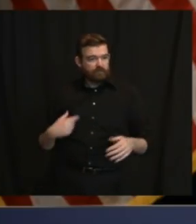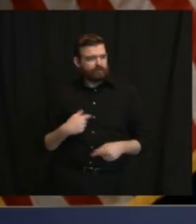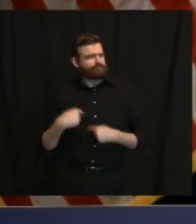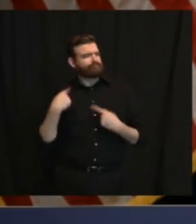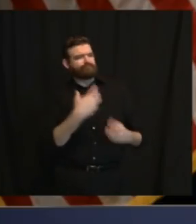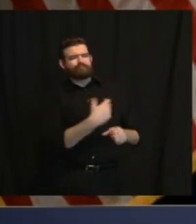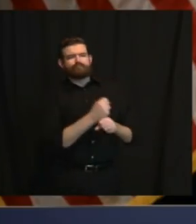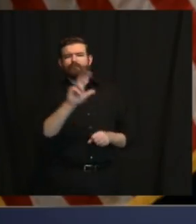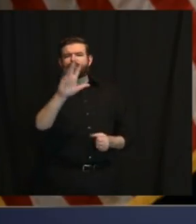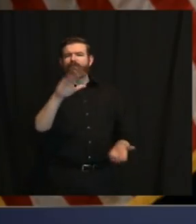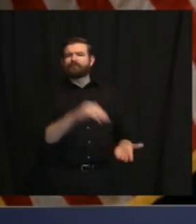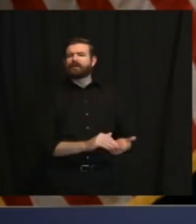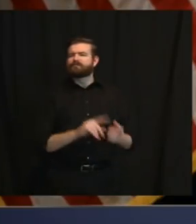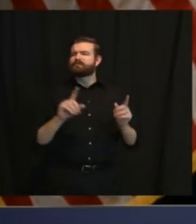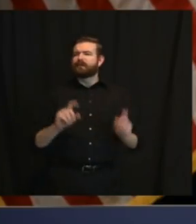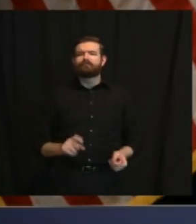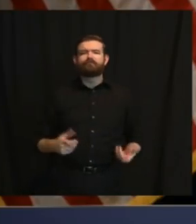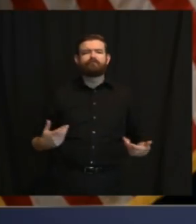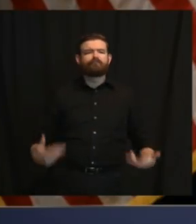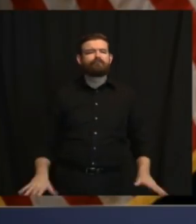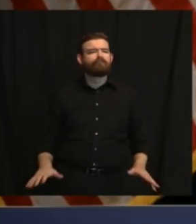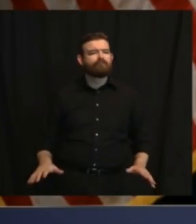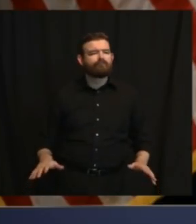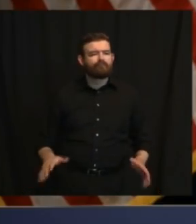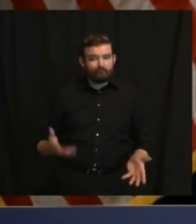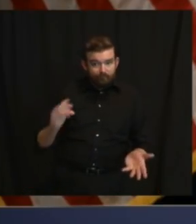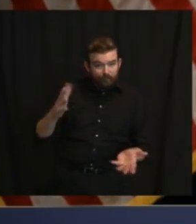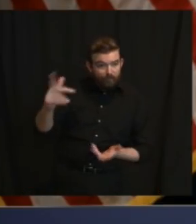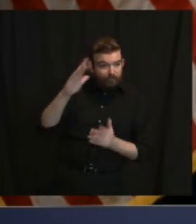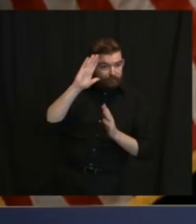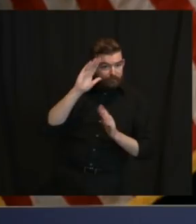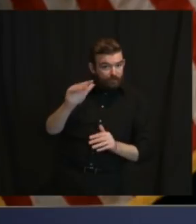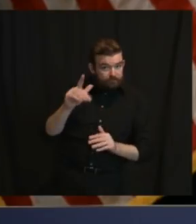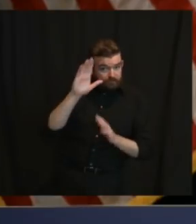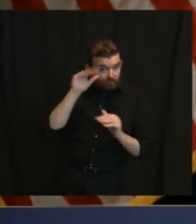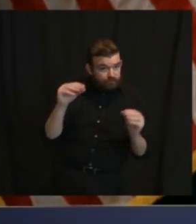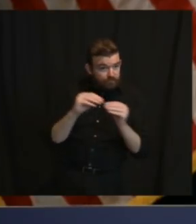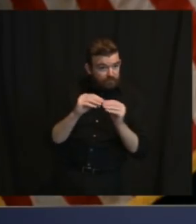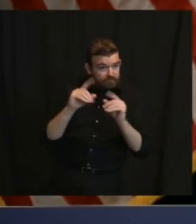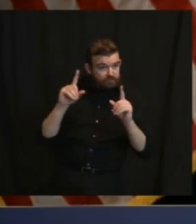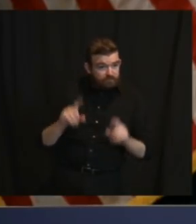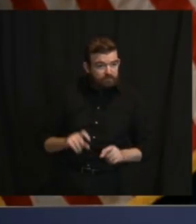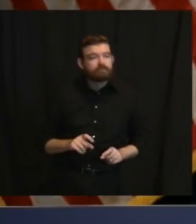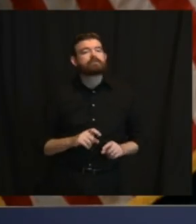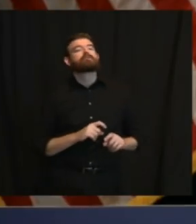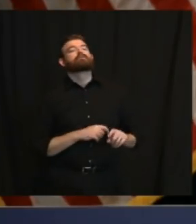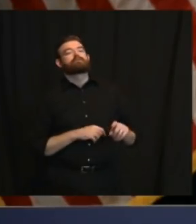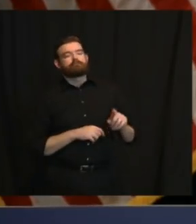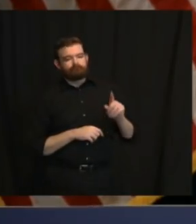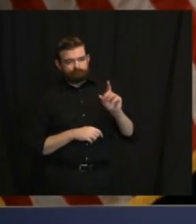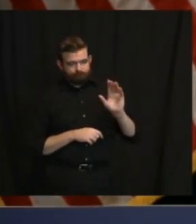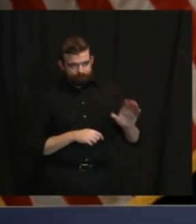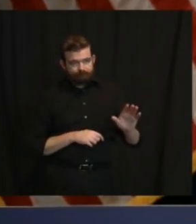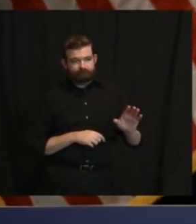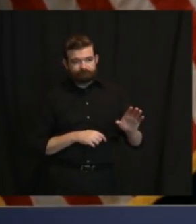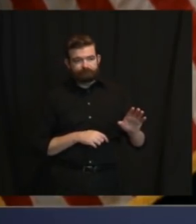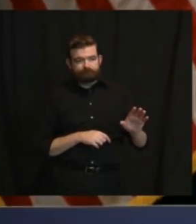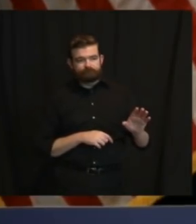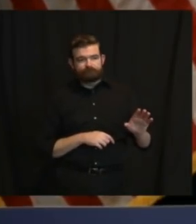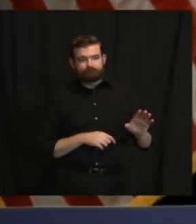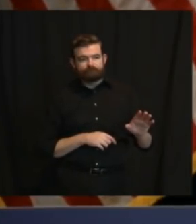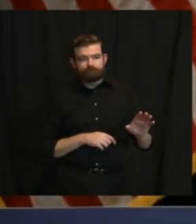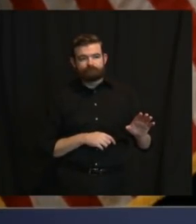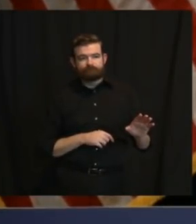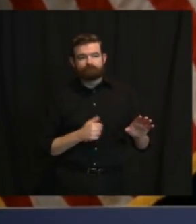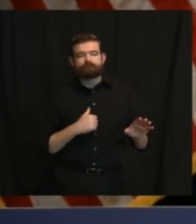them to come over some amount of time? No, I'm glad you raised this because this was my fault. I misspoke. There was a delivery schedule that was